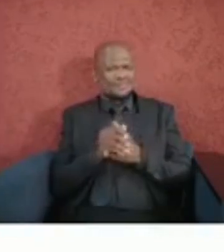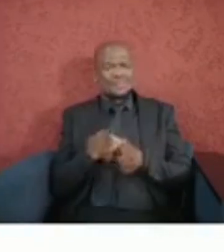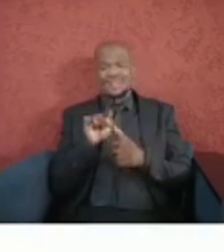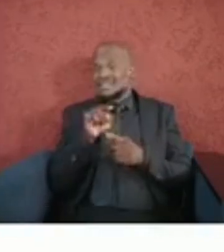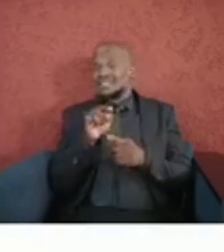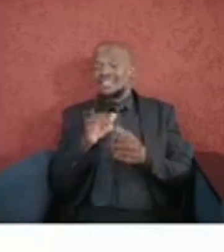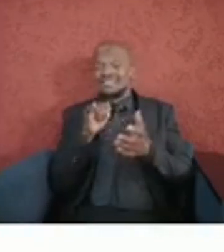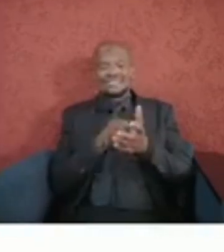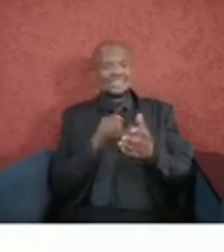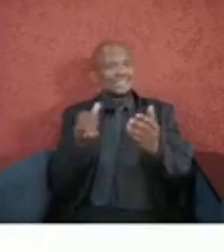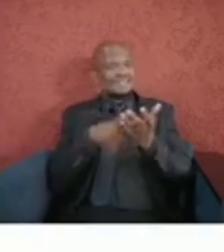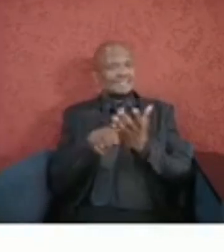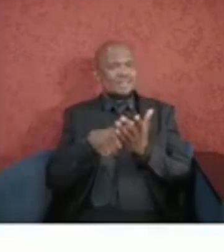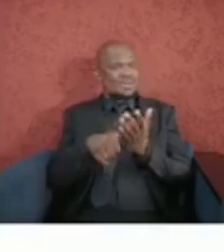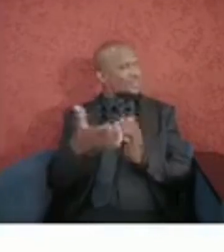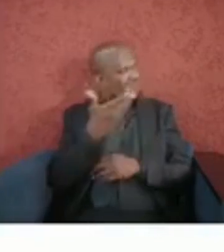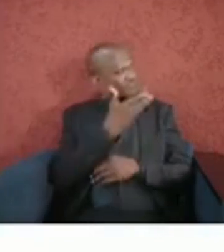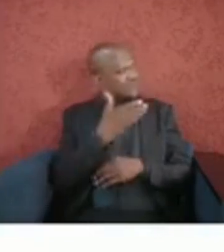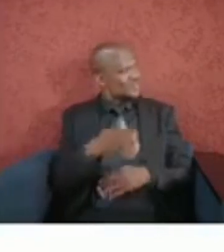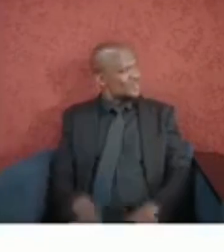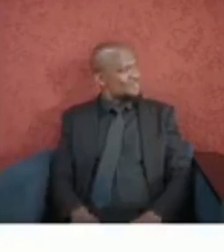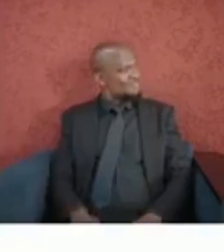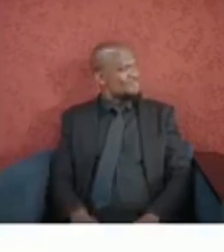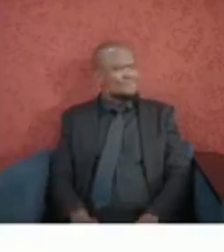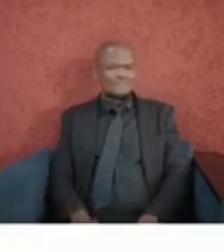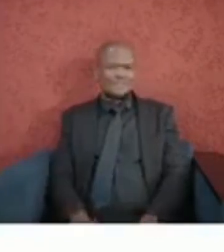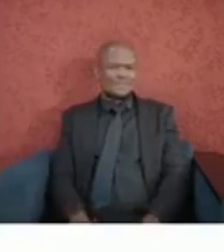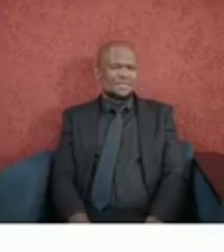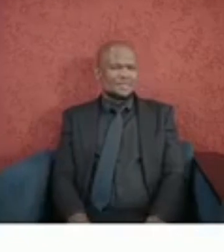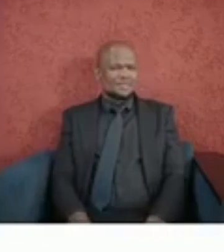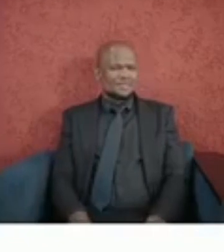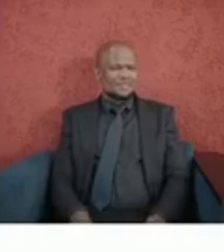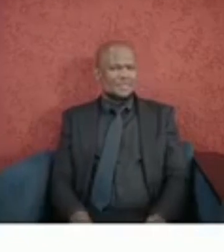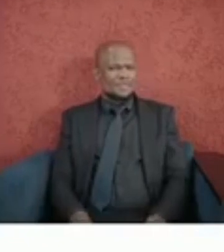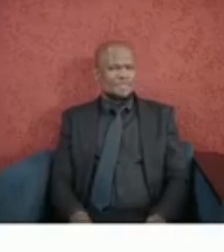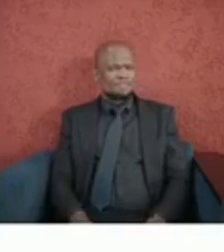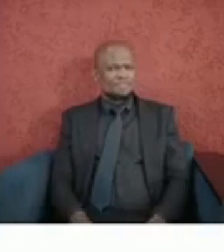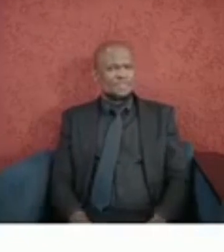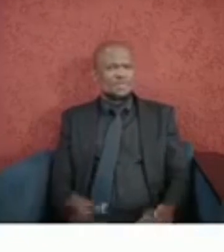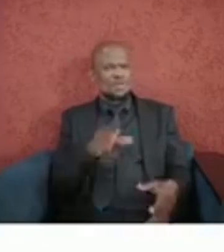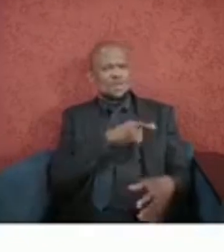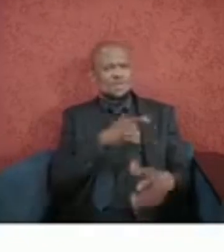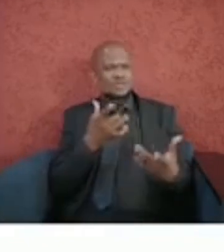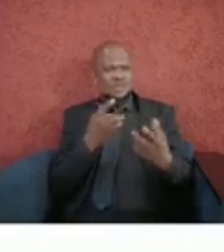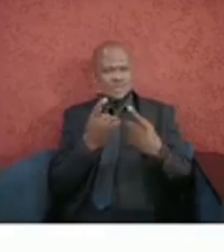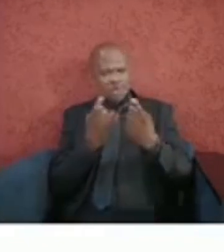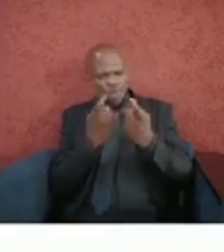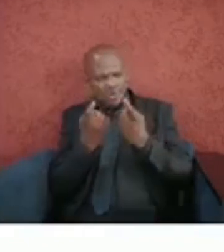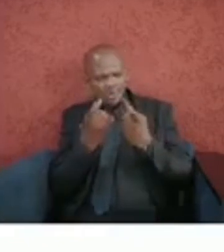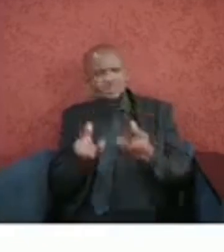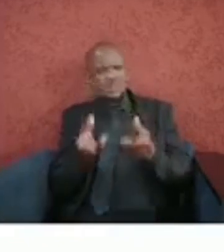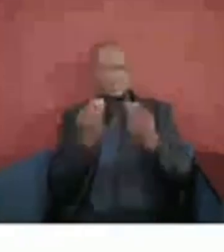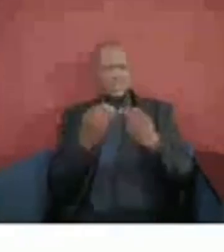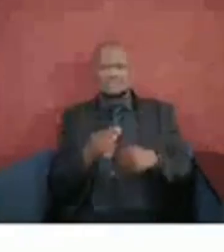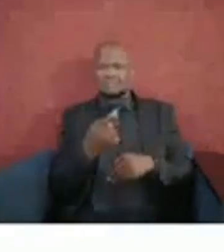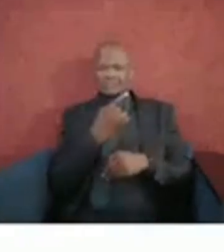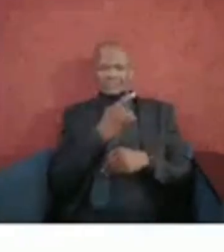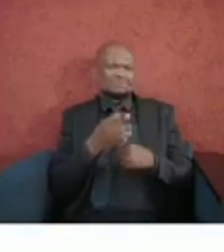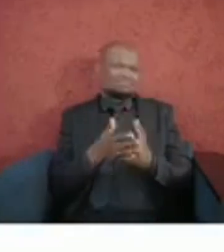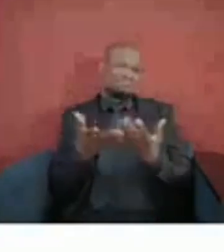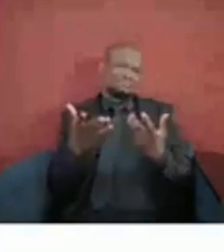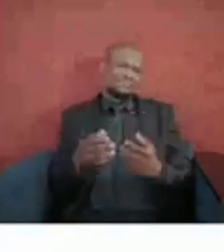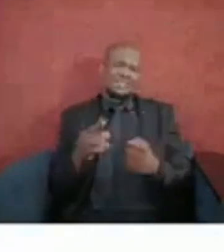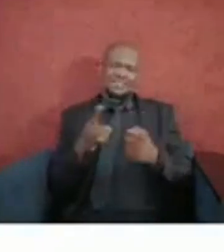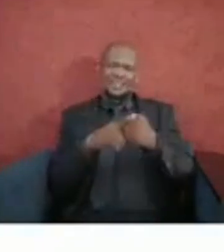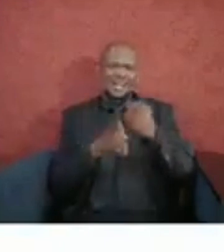the numbers in terms of the public complaints, which are much more broadly in terms of complaints that we're dealing with. And I think that's the